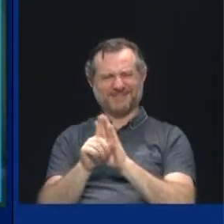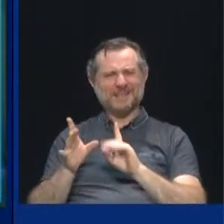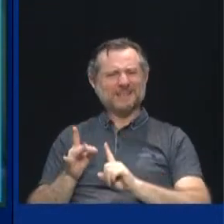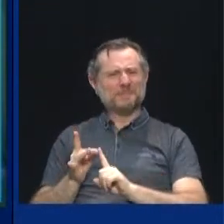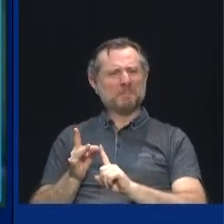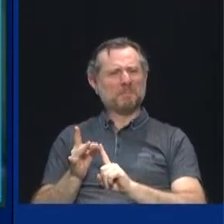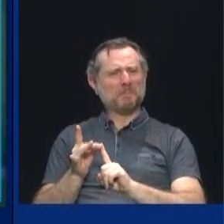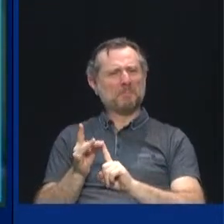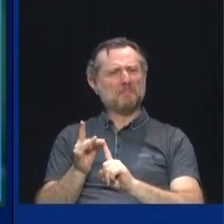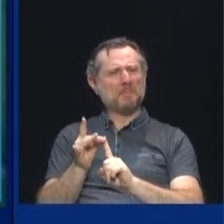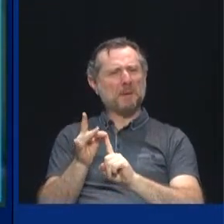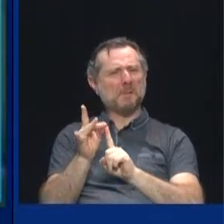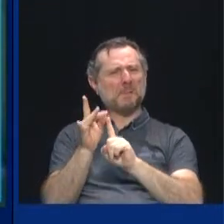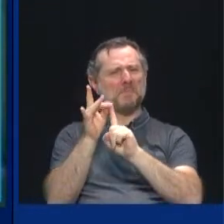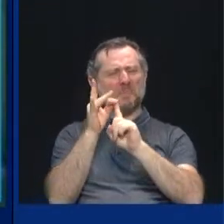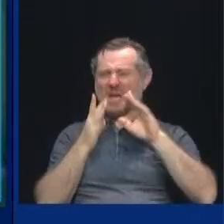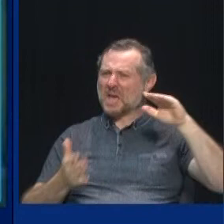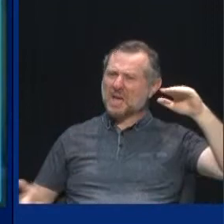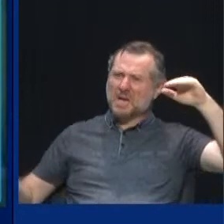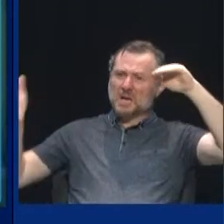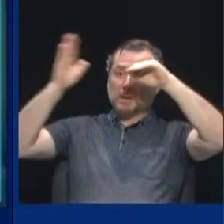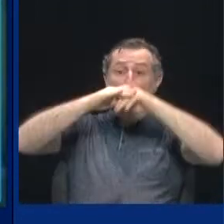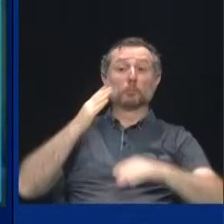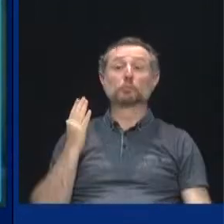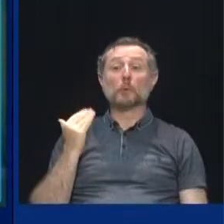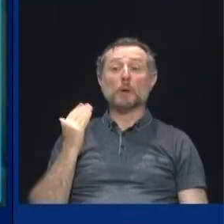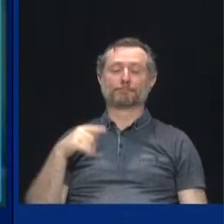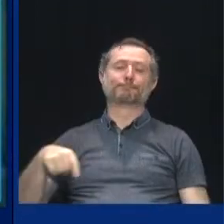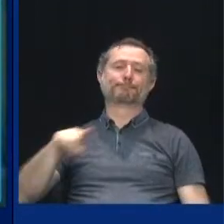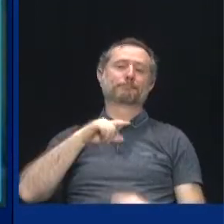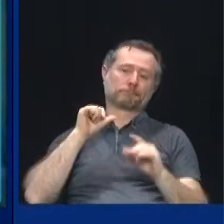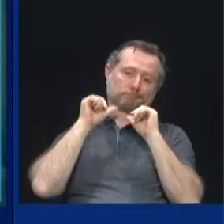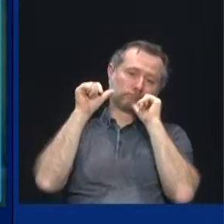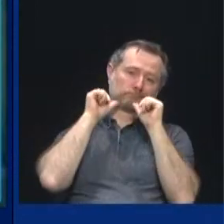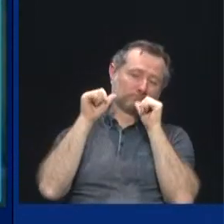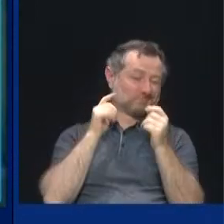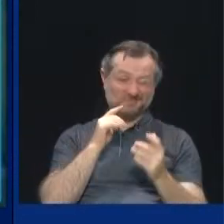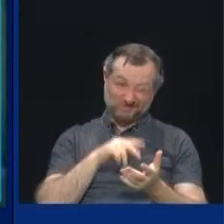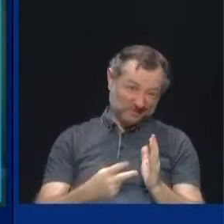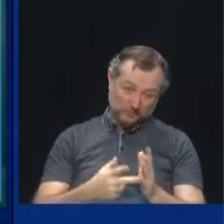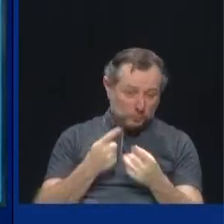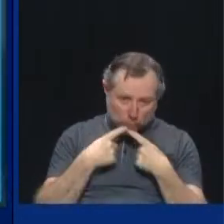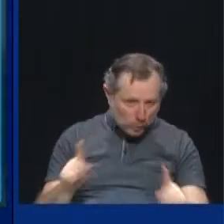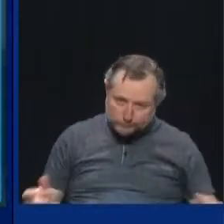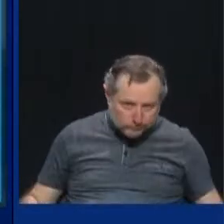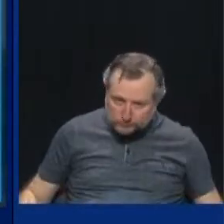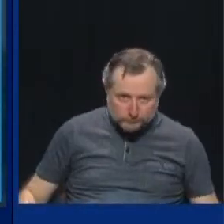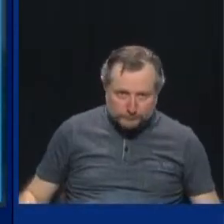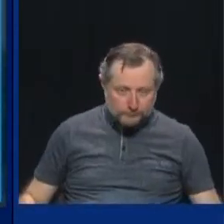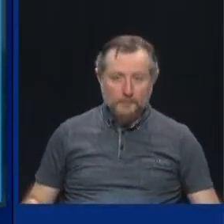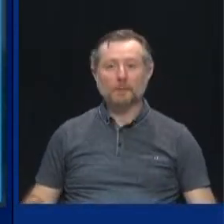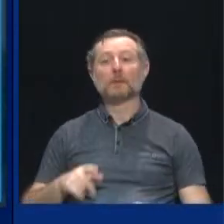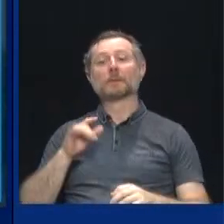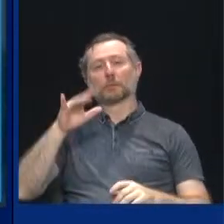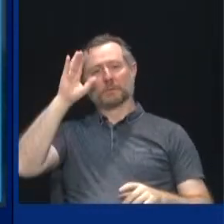rapidly. Why? Because denial doesn't work. We know that for a fact. What